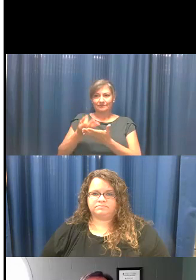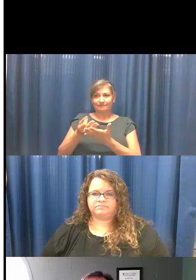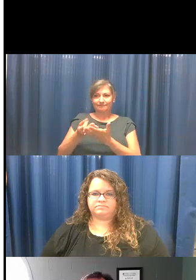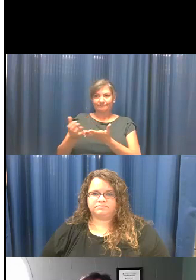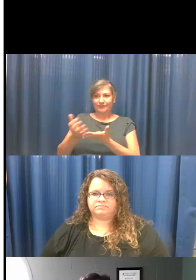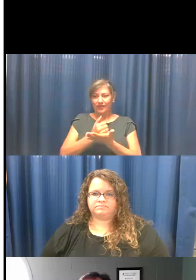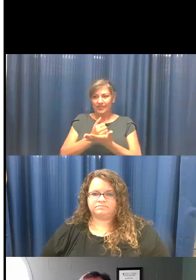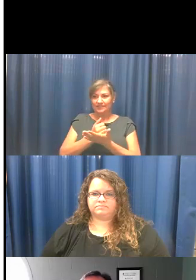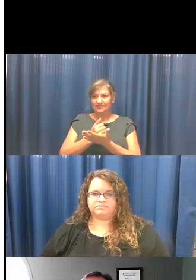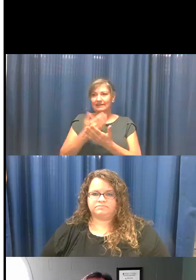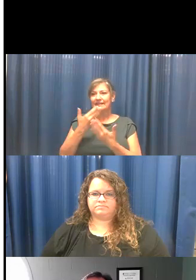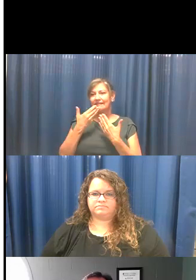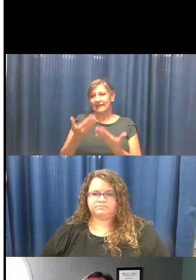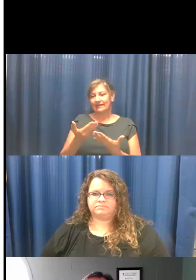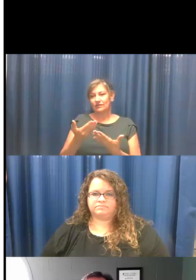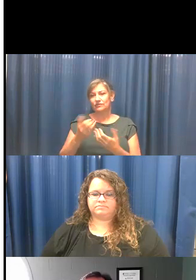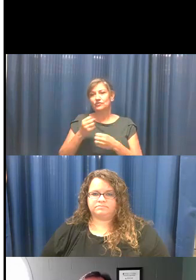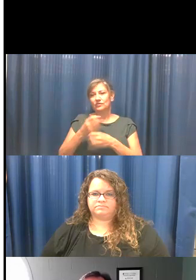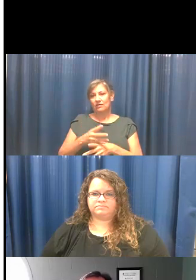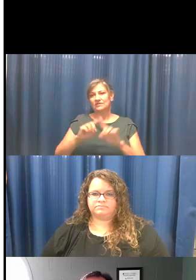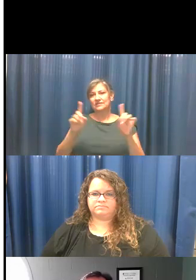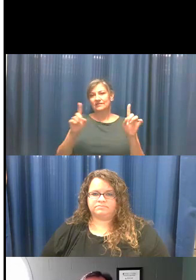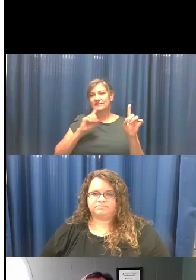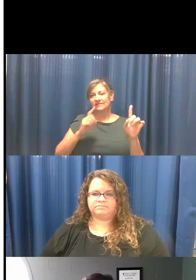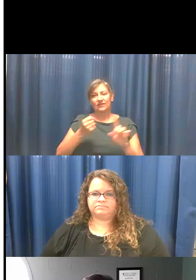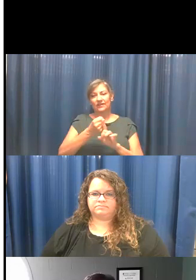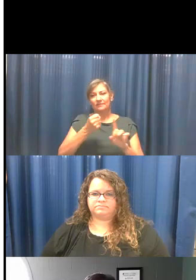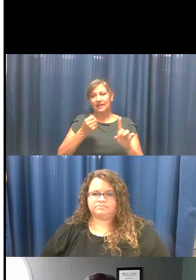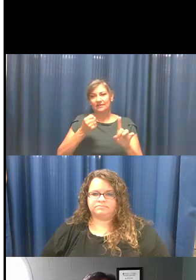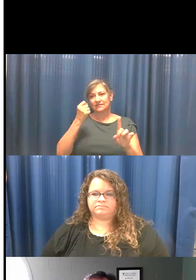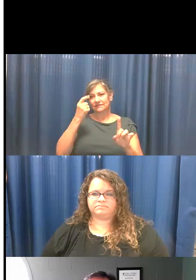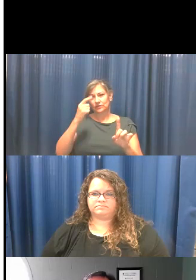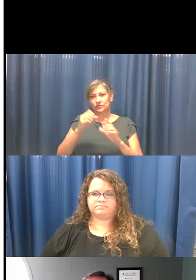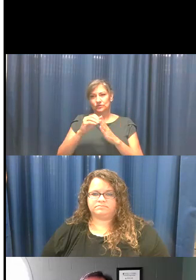make a difference and it's incredibly impactful to our students.